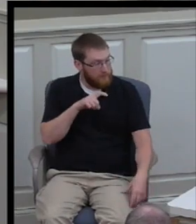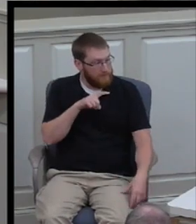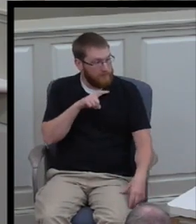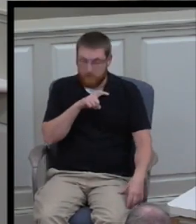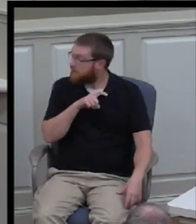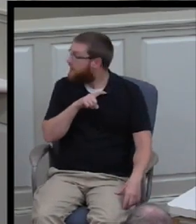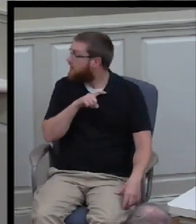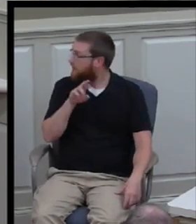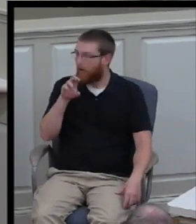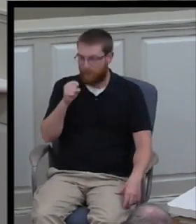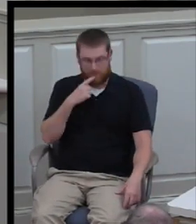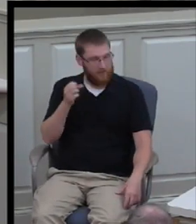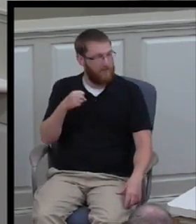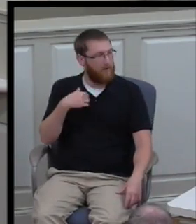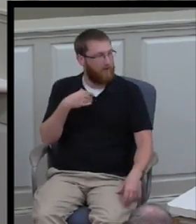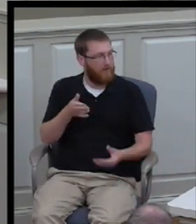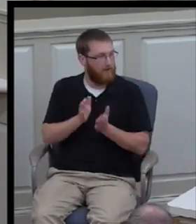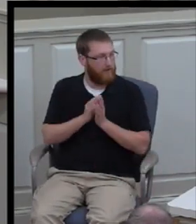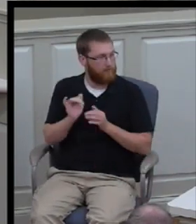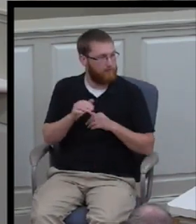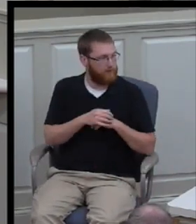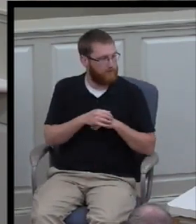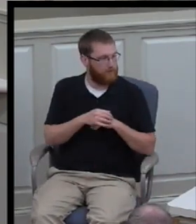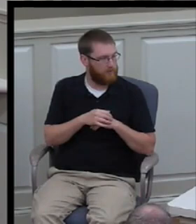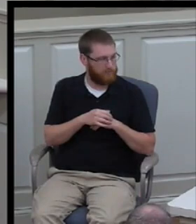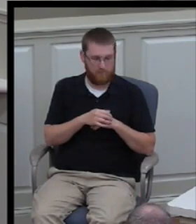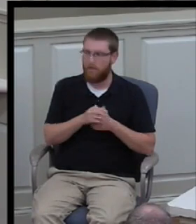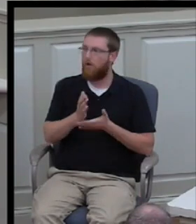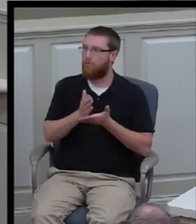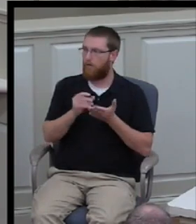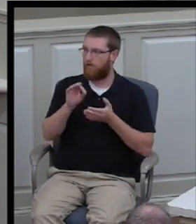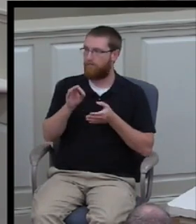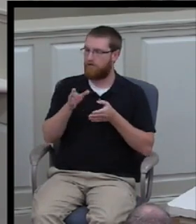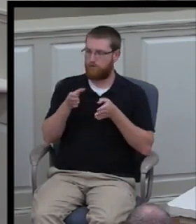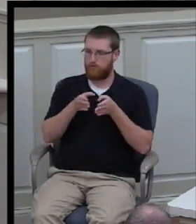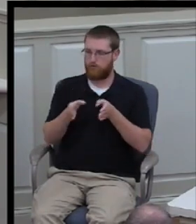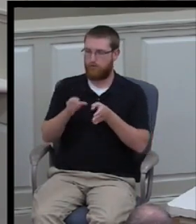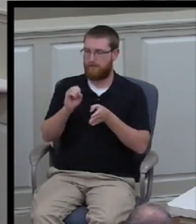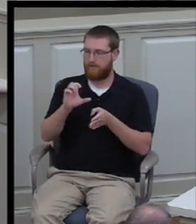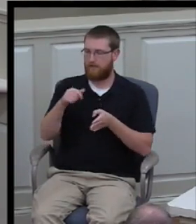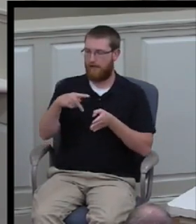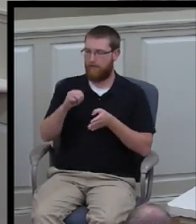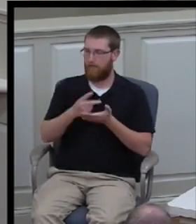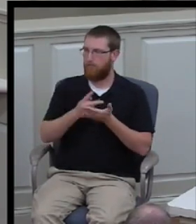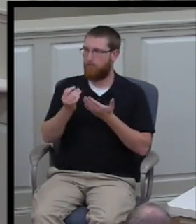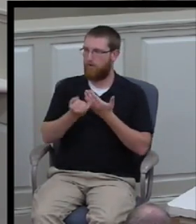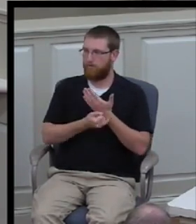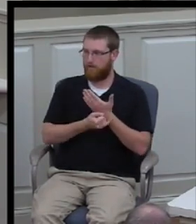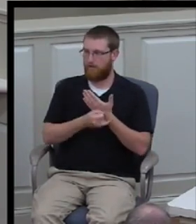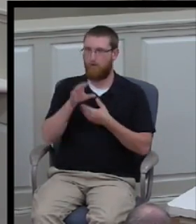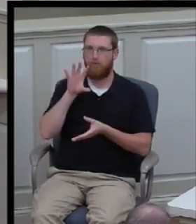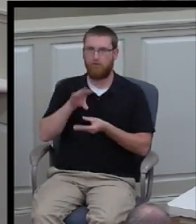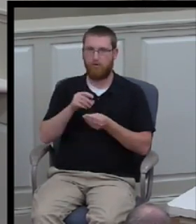Yeah, I was going to ask that, too. Well, since the last one, what? It's is part it? of the This is in the streetscape streetscape. project. Yes. But it's in that, Total cost